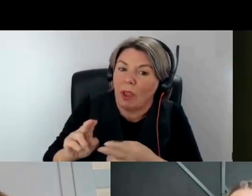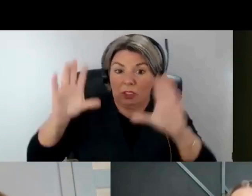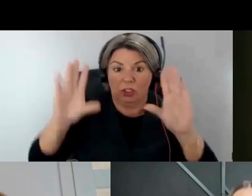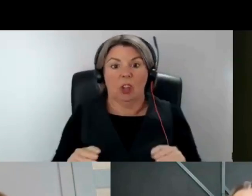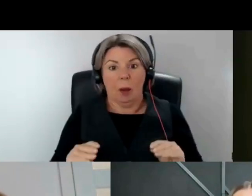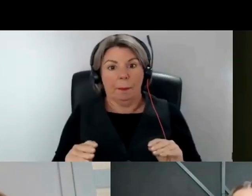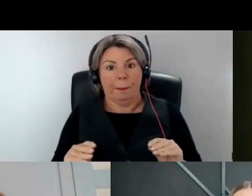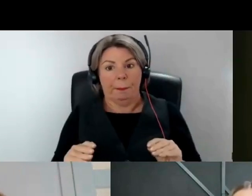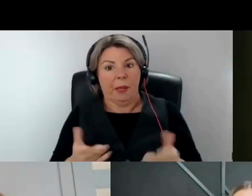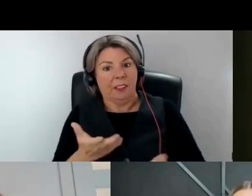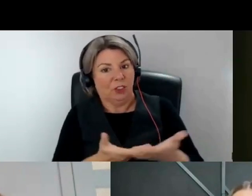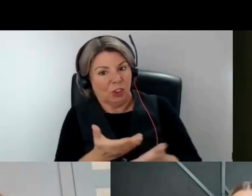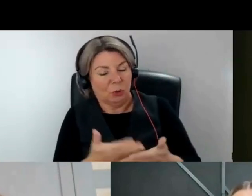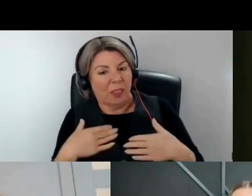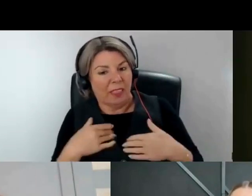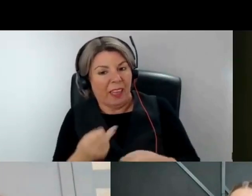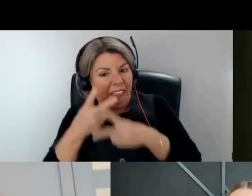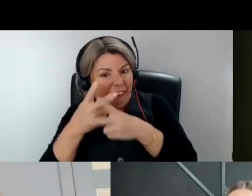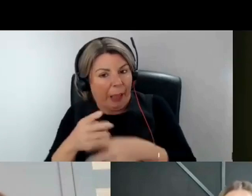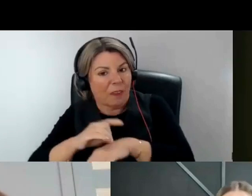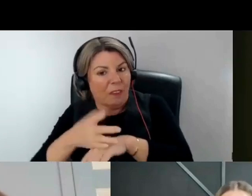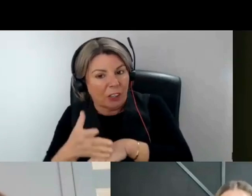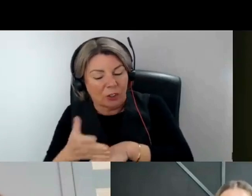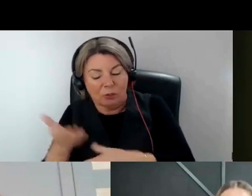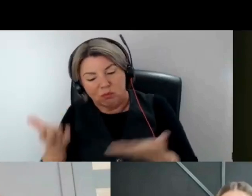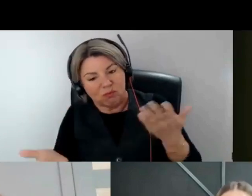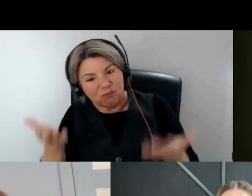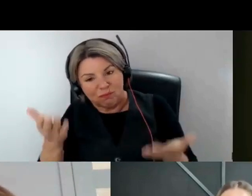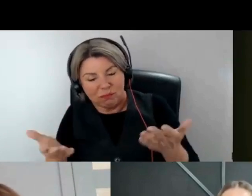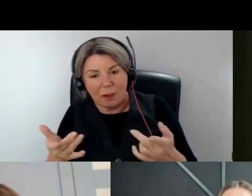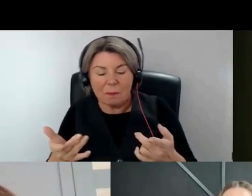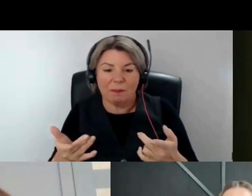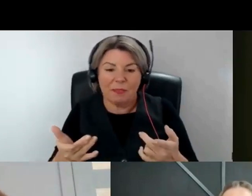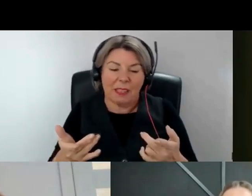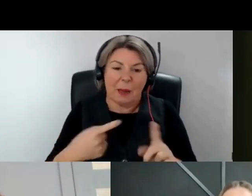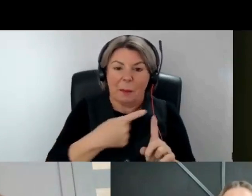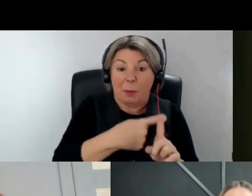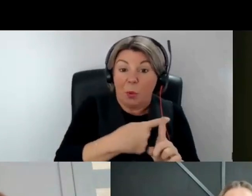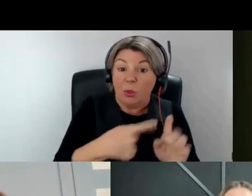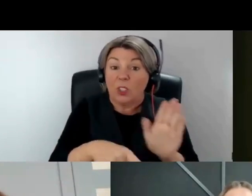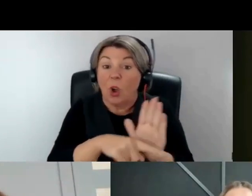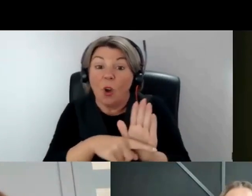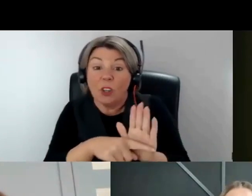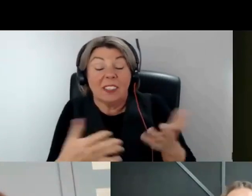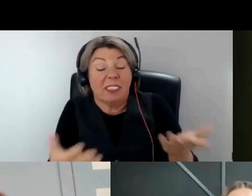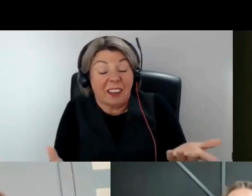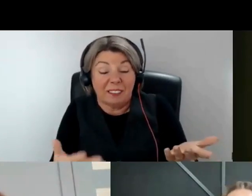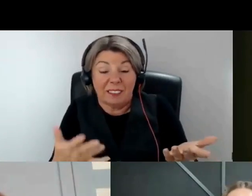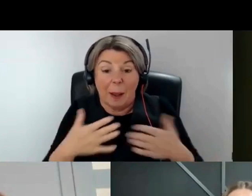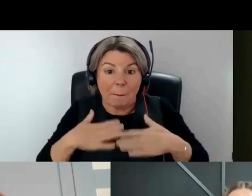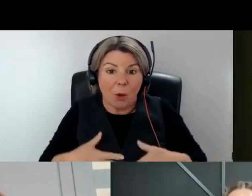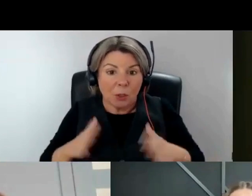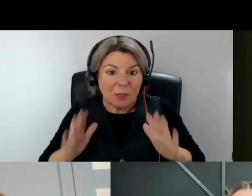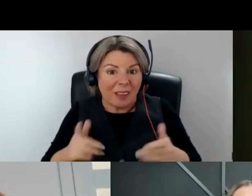a discussion to have with your healthcare professional, weighing up the pros and cons for you as an individual. Your body would need